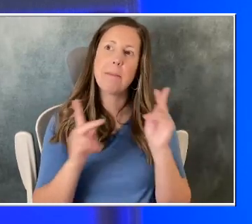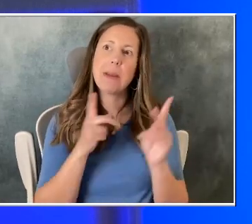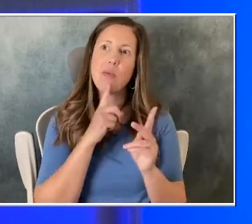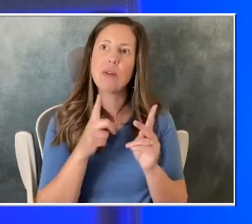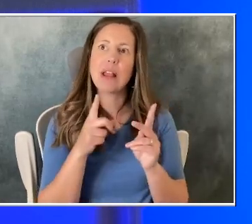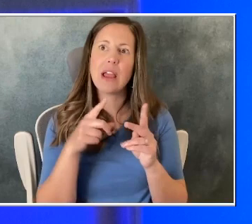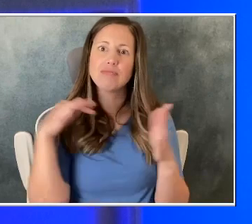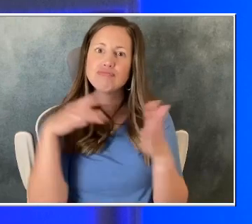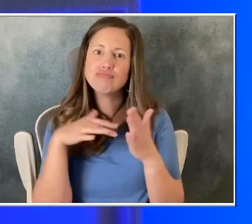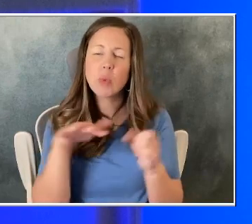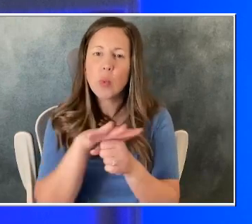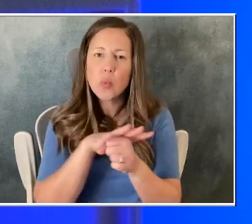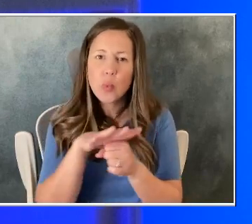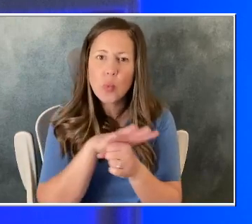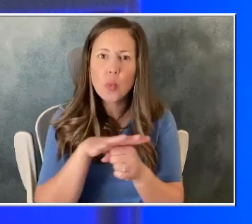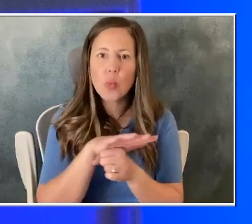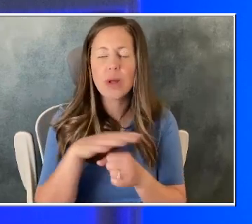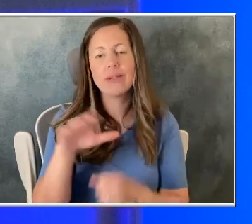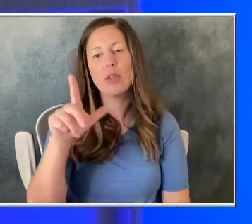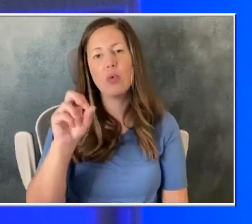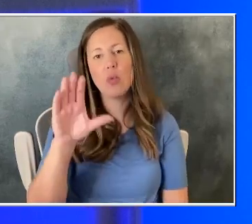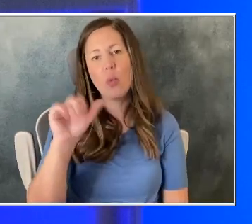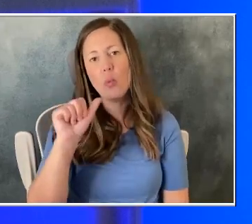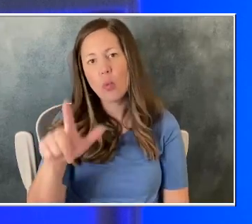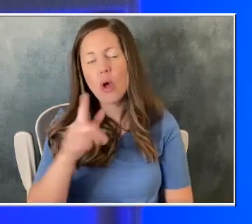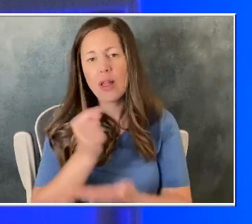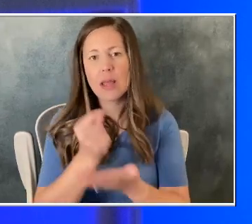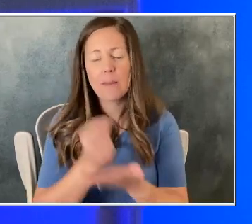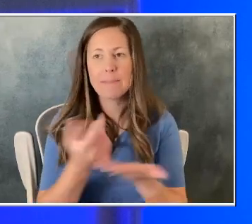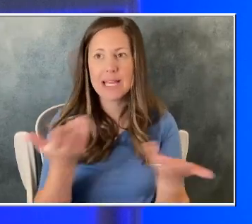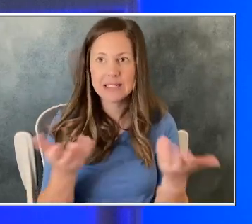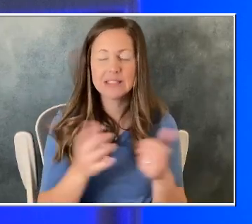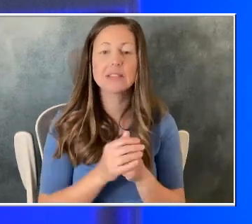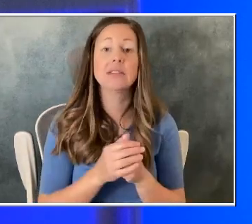these immunotherapies, and instead of giving it systemically,